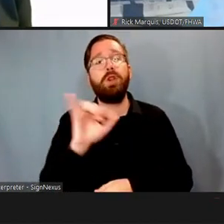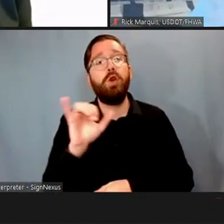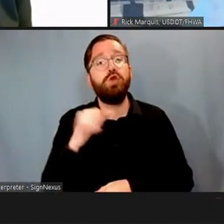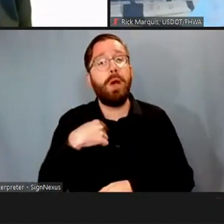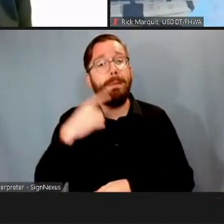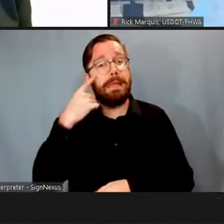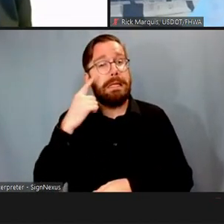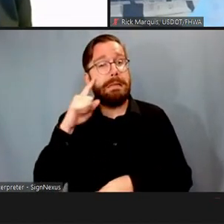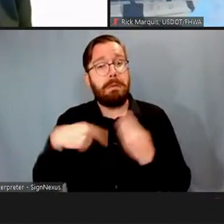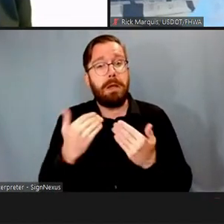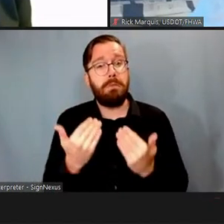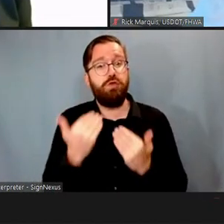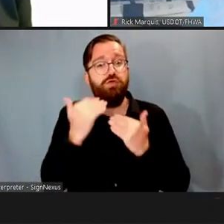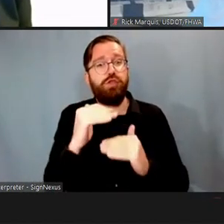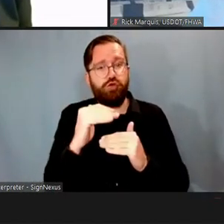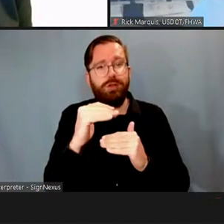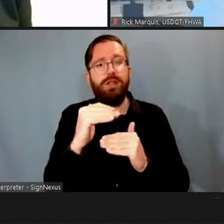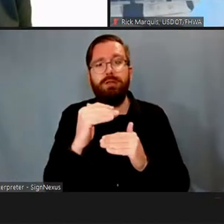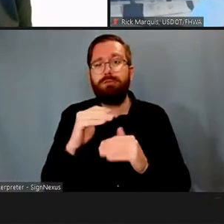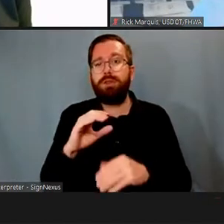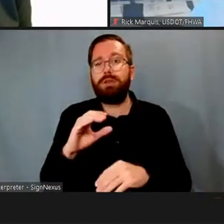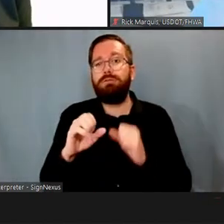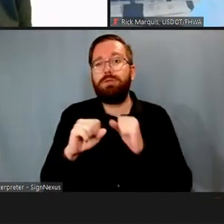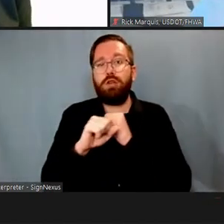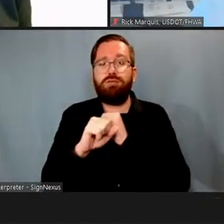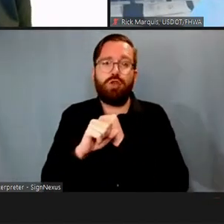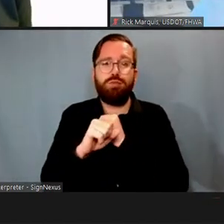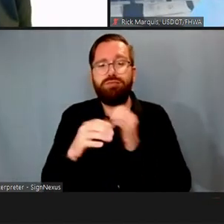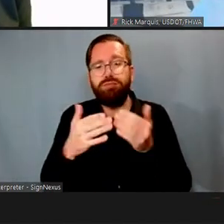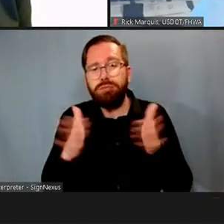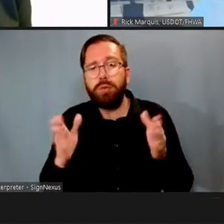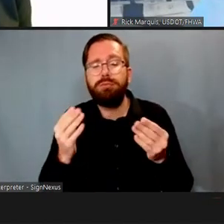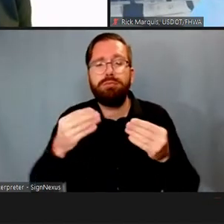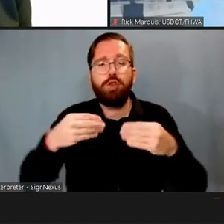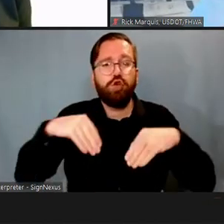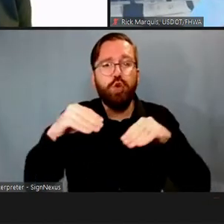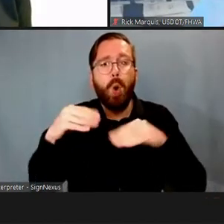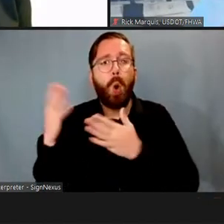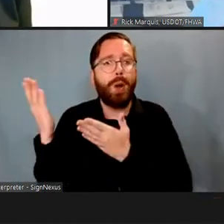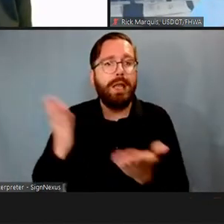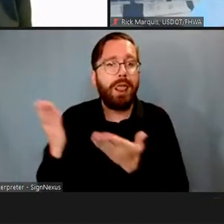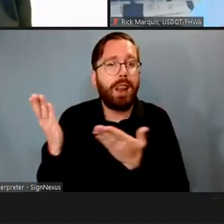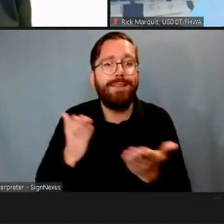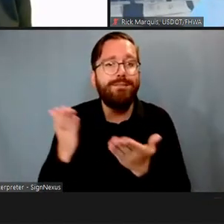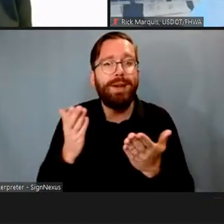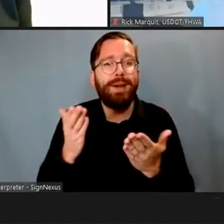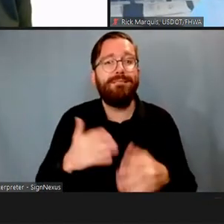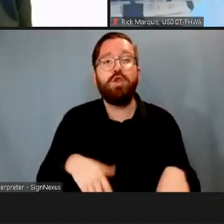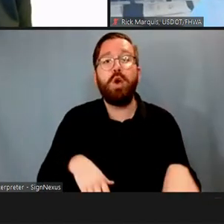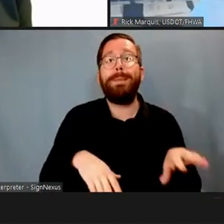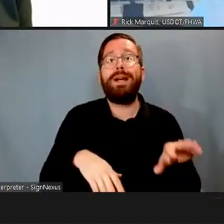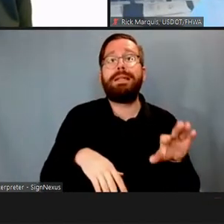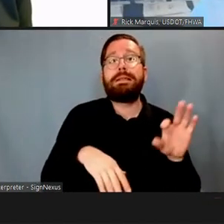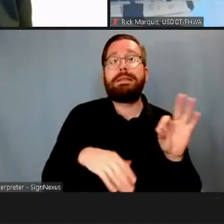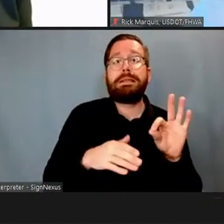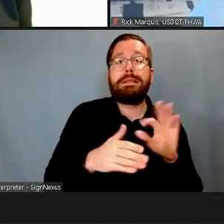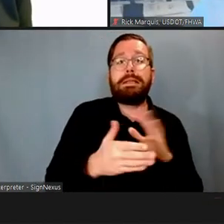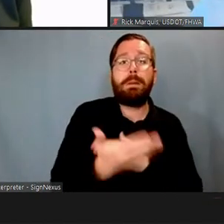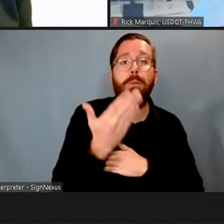deliveries between the hours of nine pm and six a.m i understand that many businesses close at six or eight